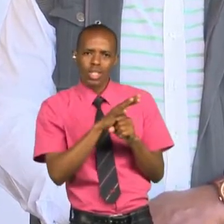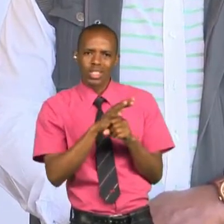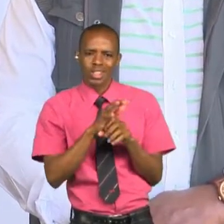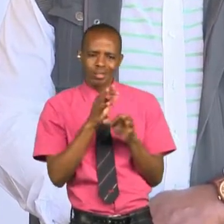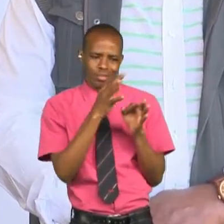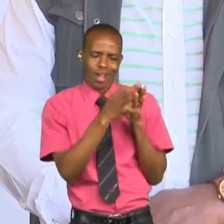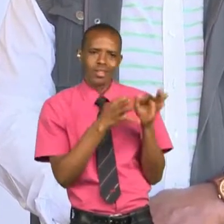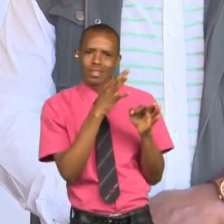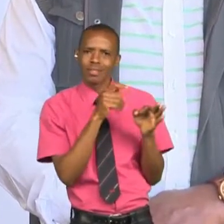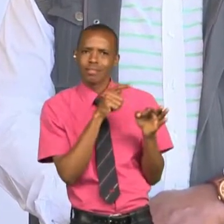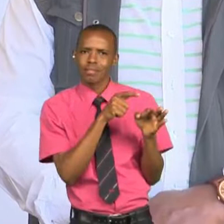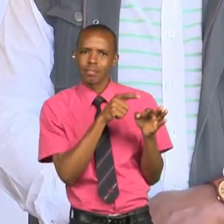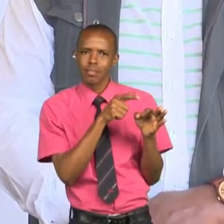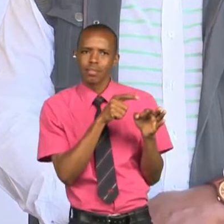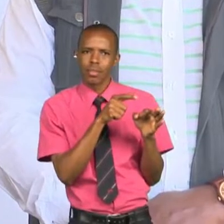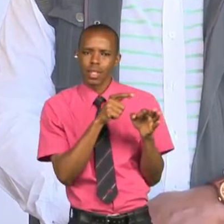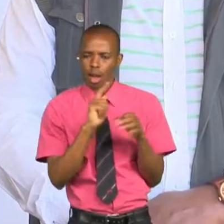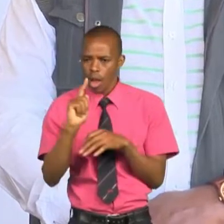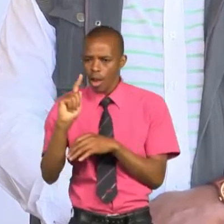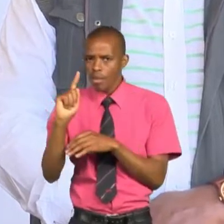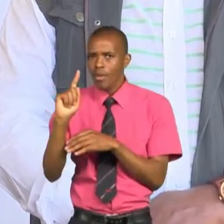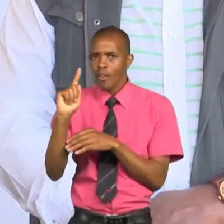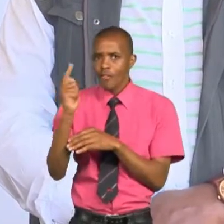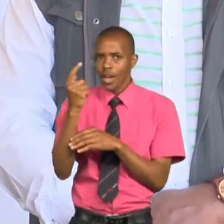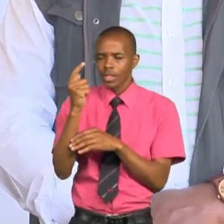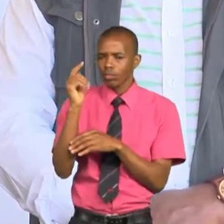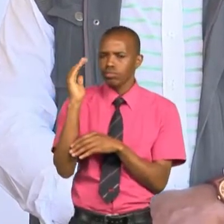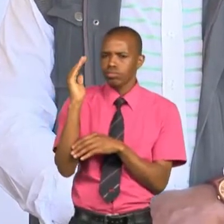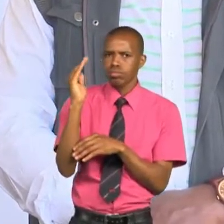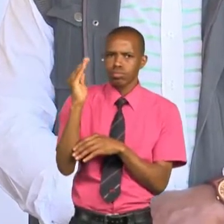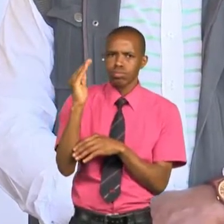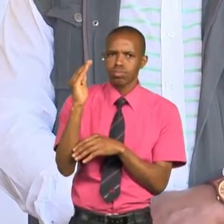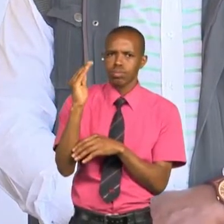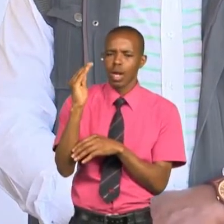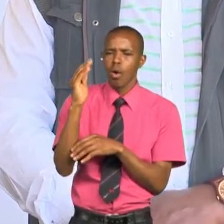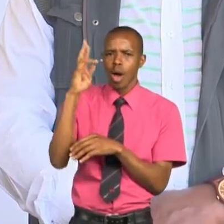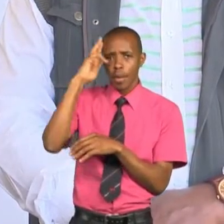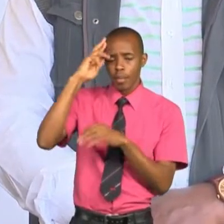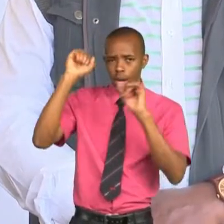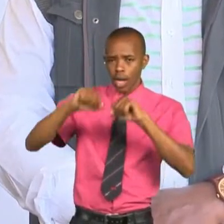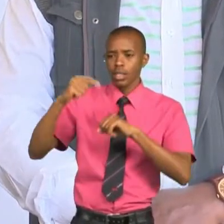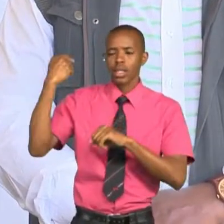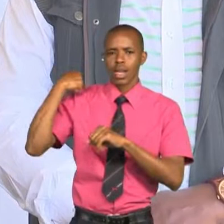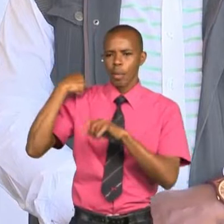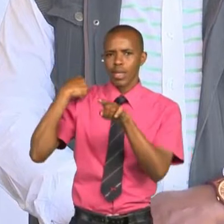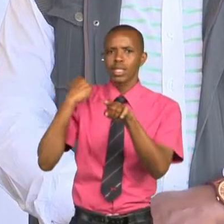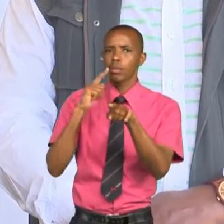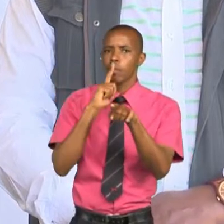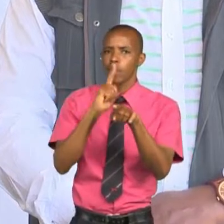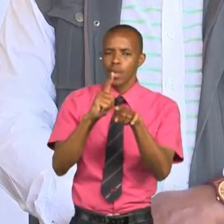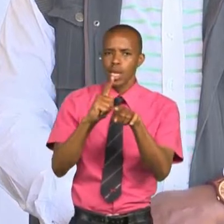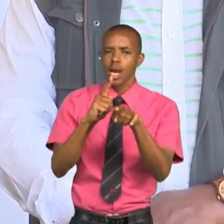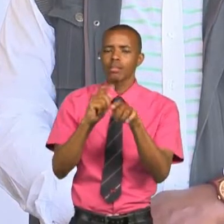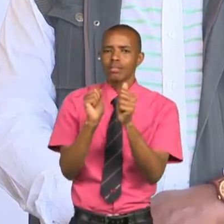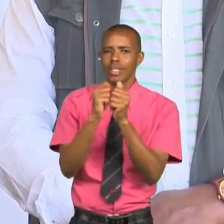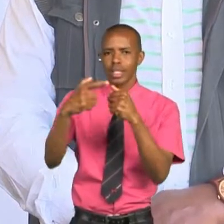33. During our first briefing, you do recall that the number then was